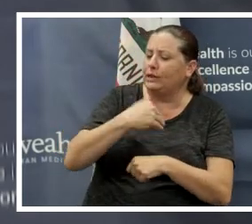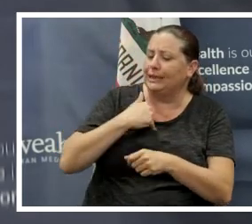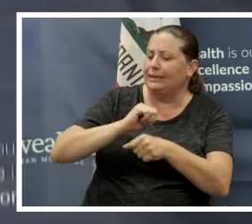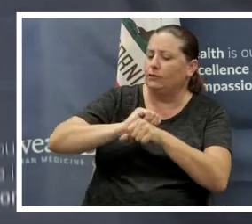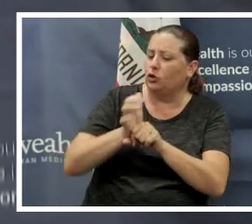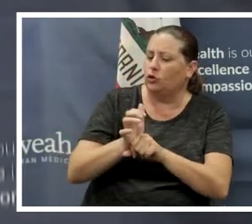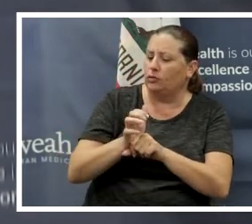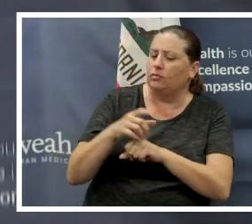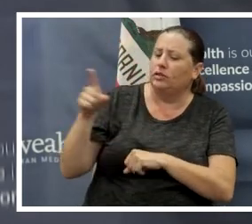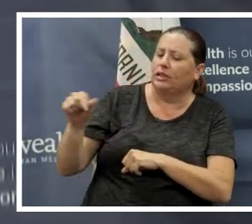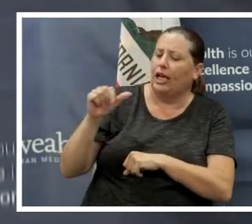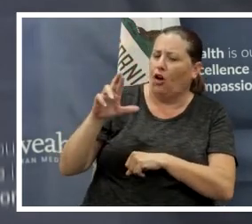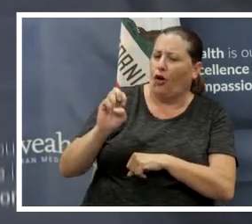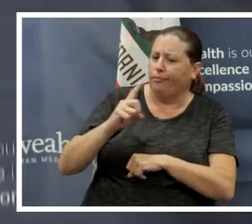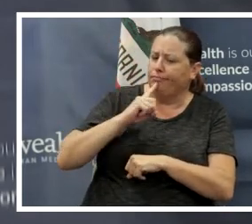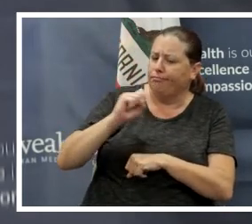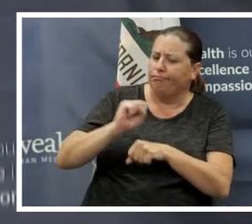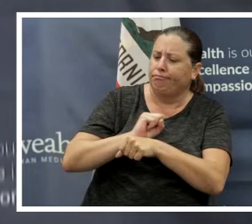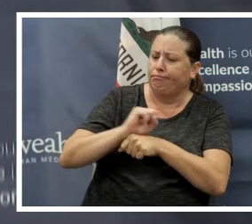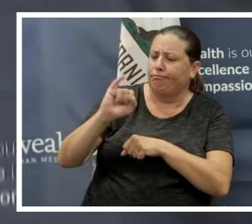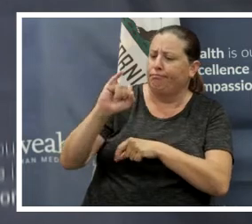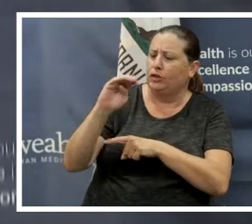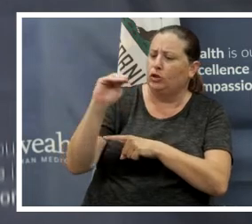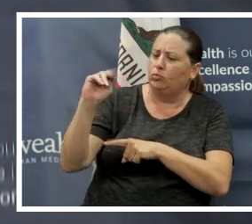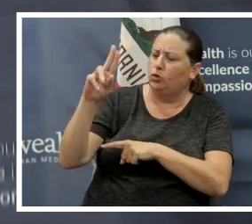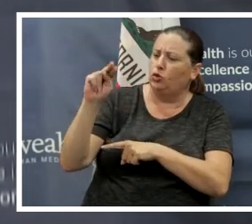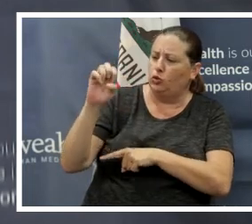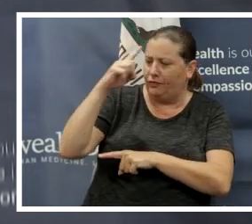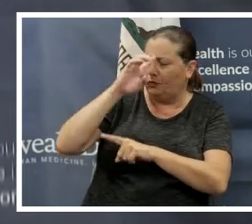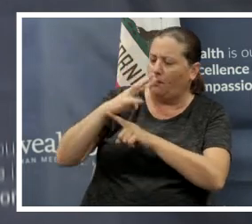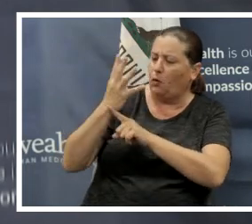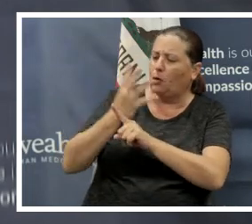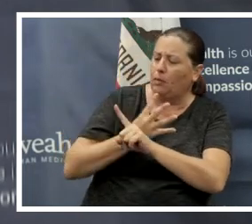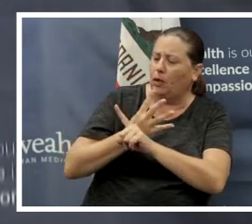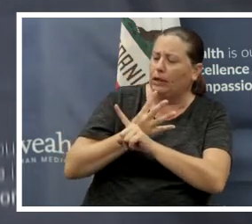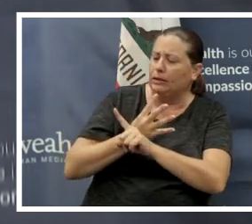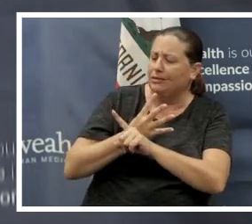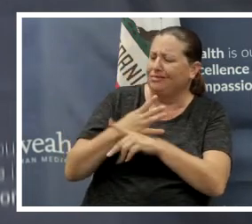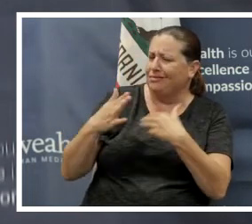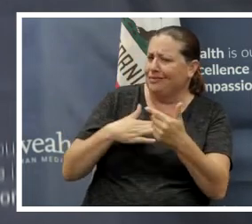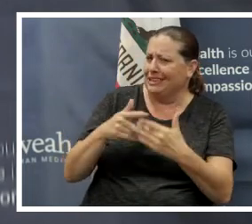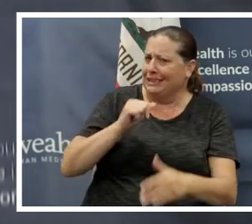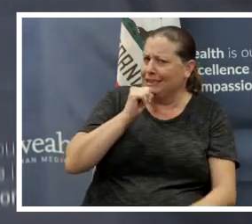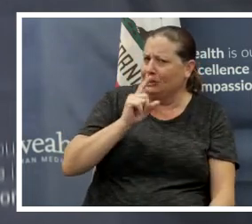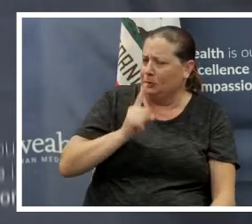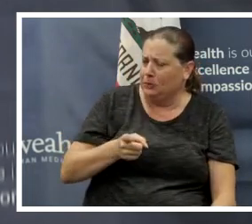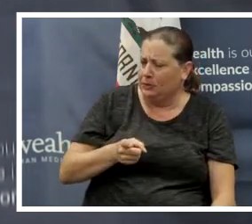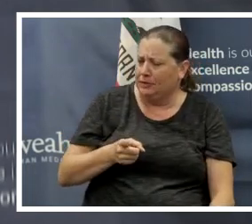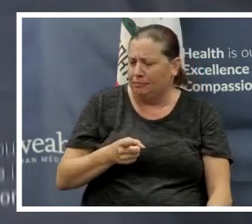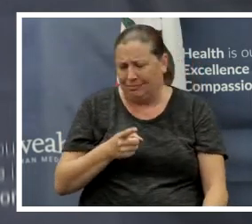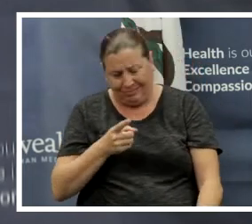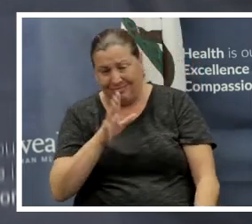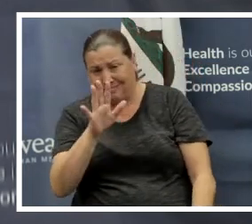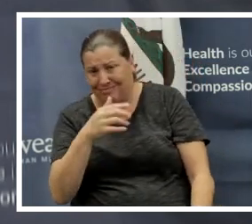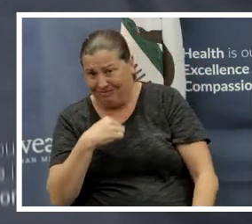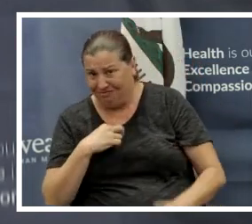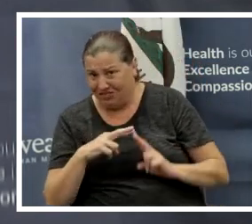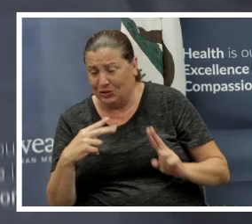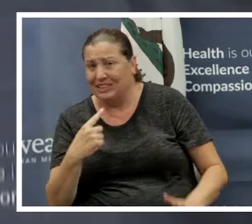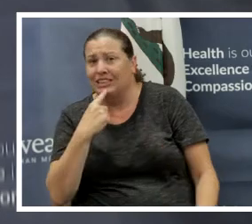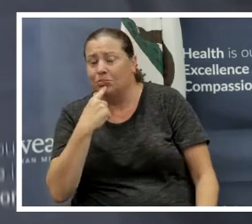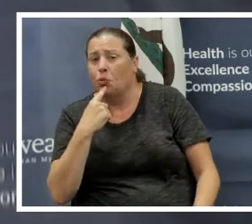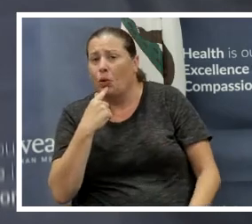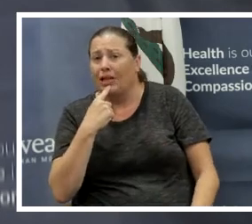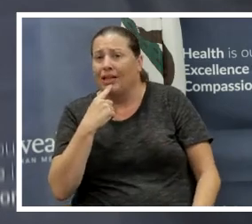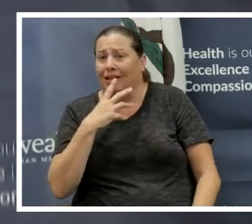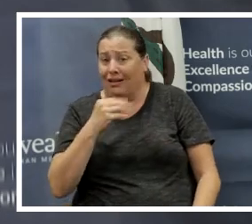immune for 4 months, even if it isn't true? Yeah, very disappointed to hear that. I'd be even more disappointed if I heard that